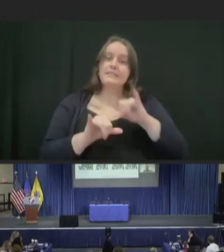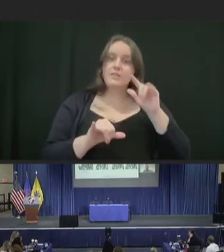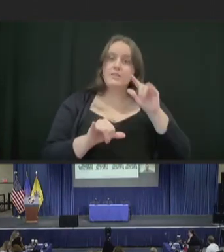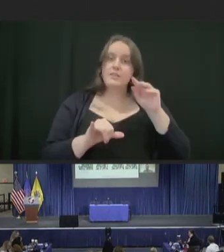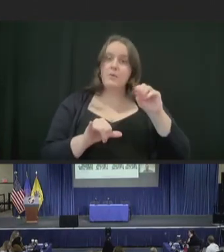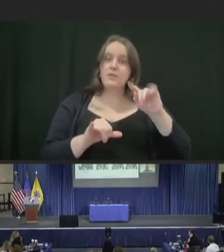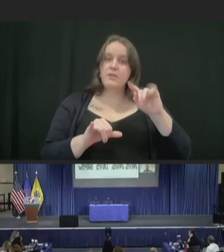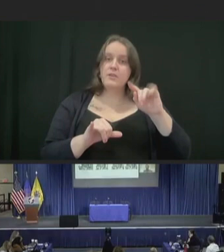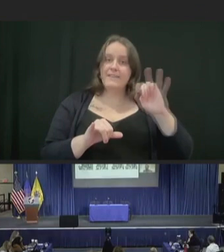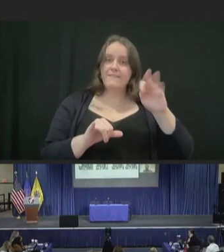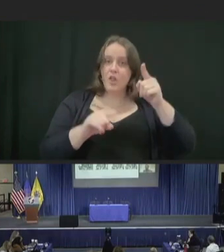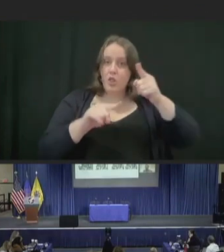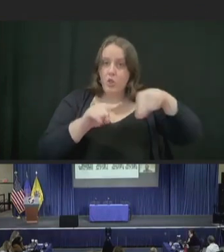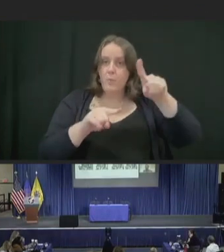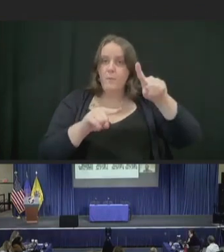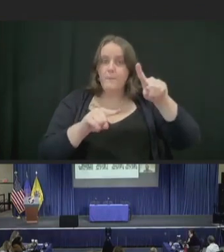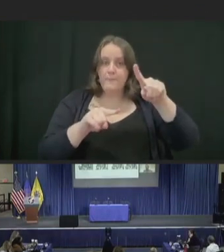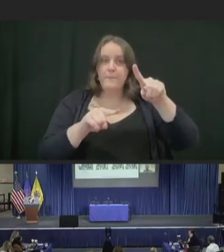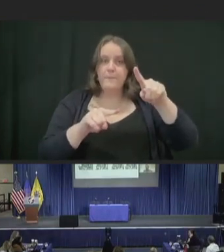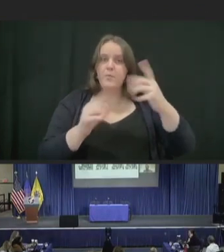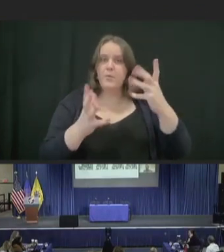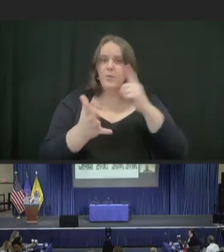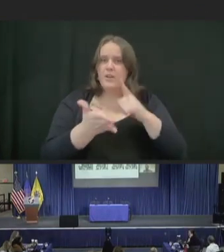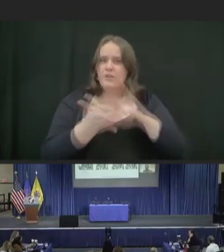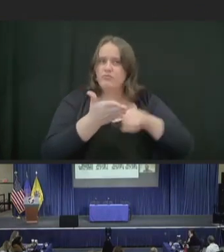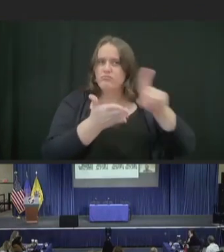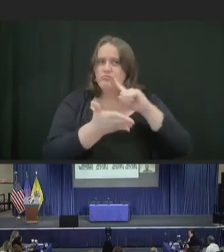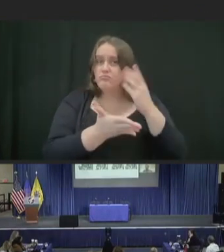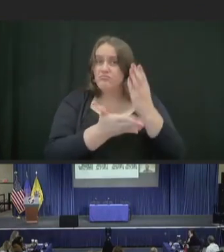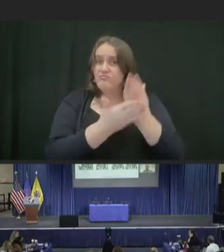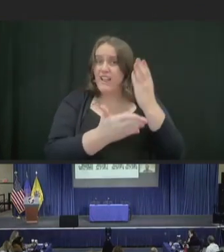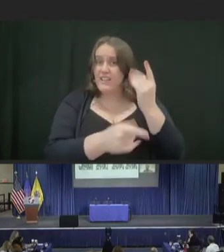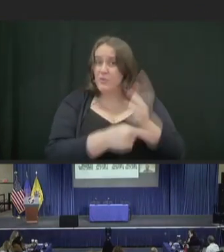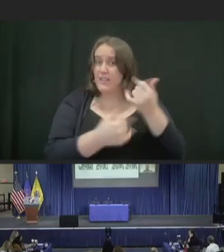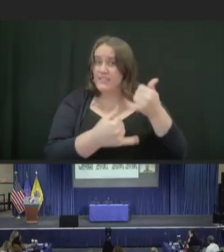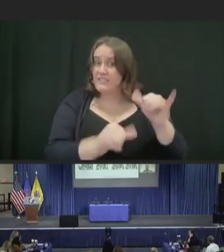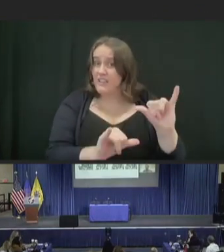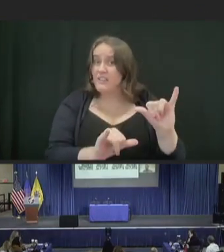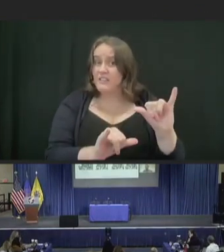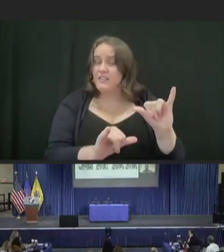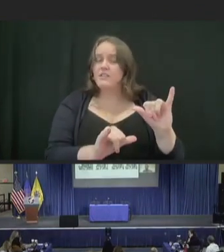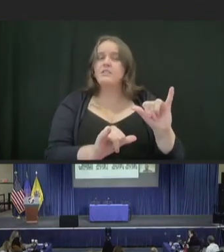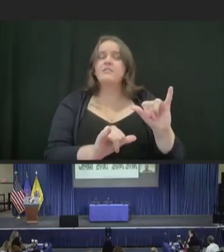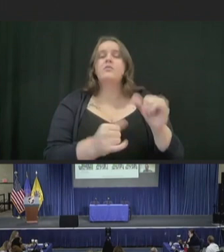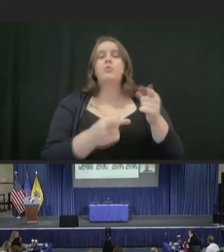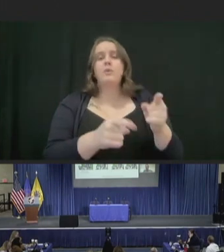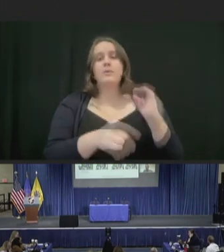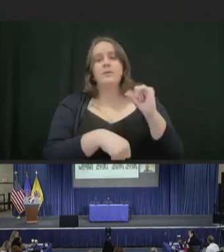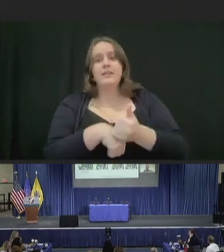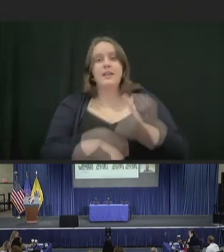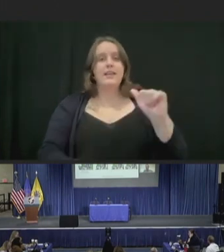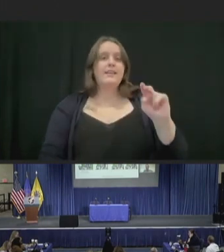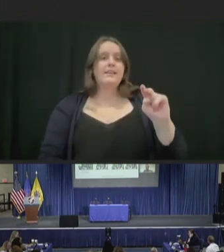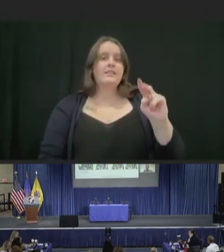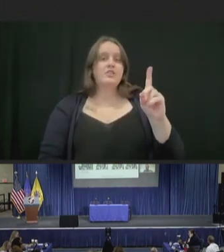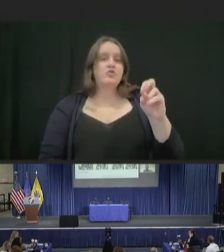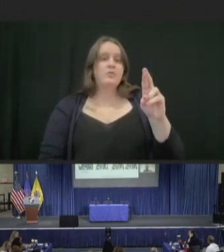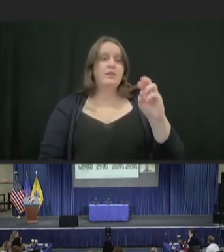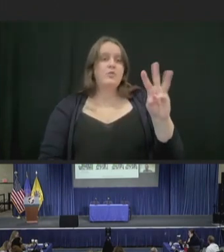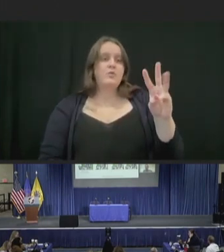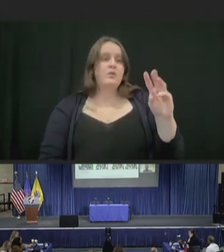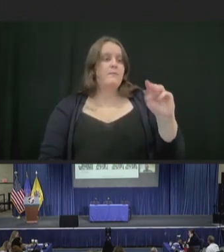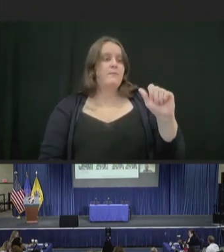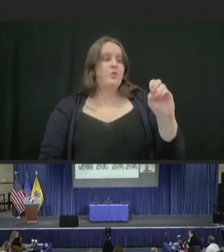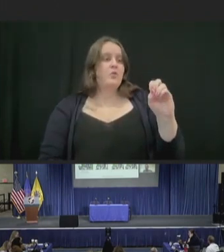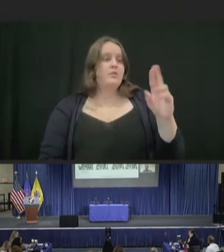wanted to validate that we were correct when we were saying that. And so Andrew Ward's lab at Scripps determined structures of 3